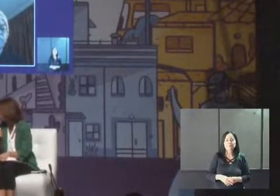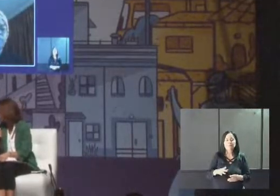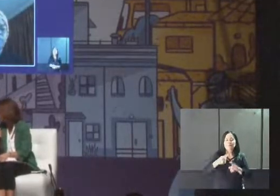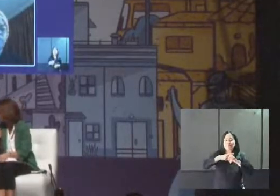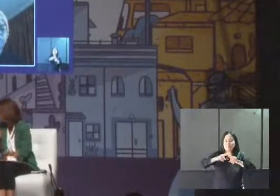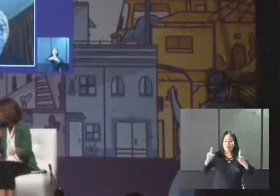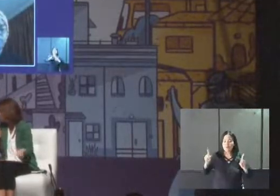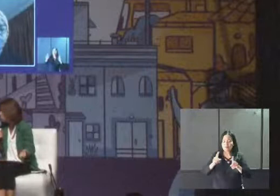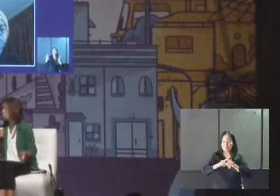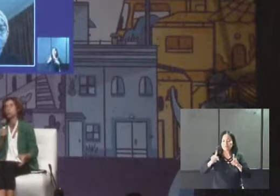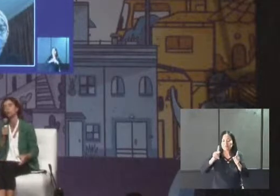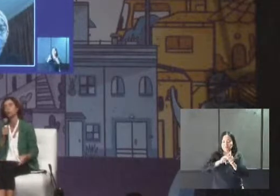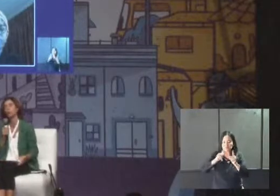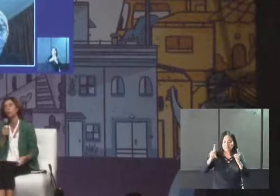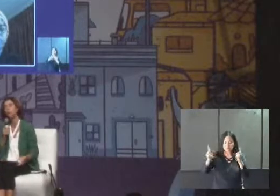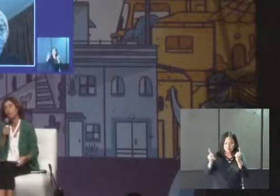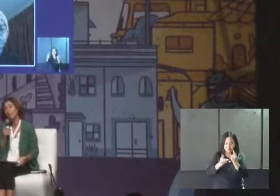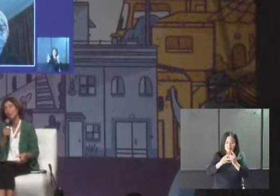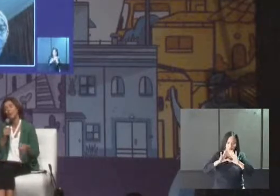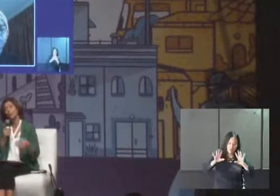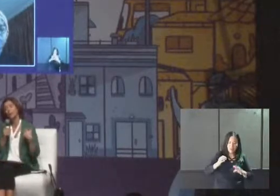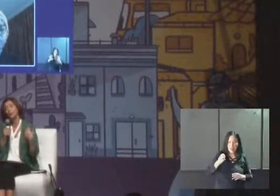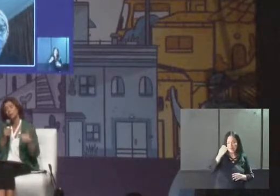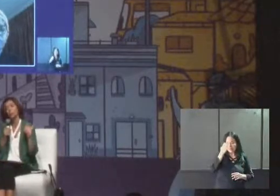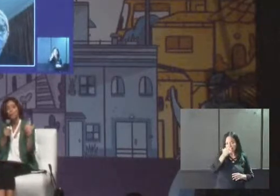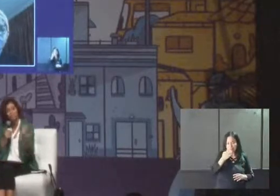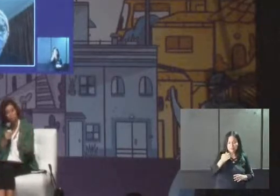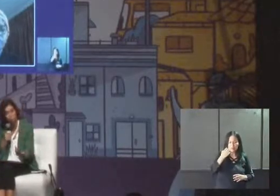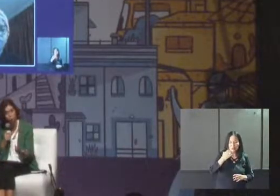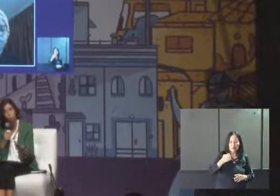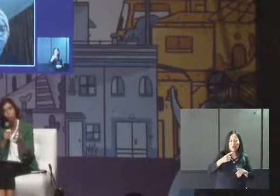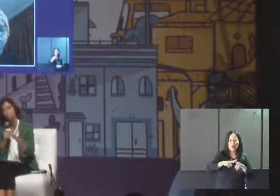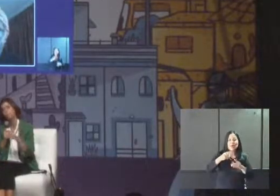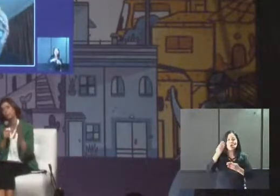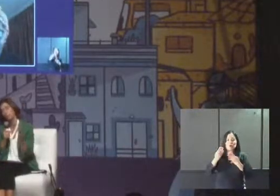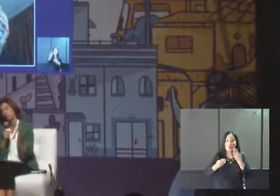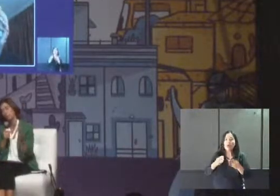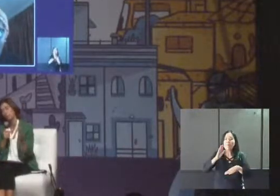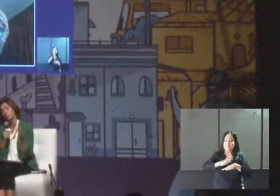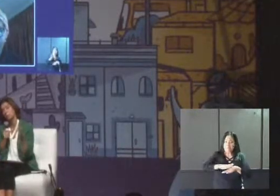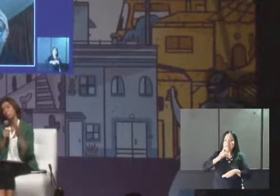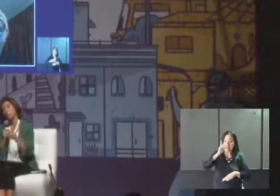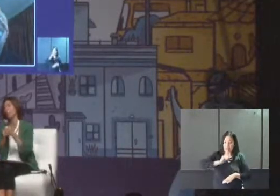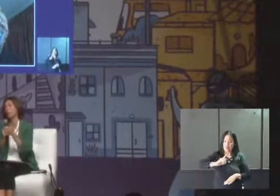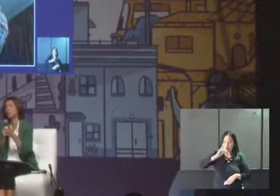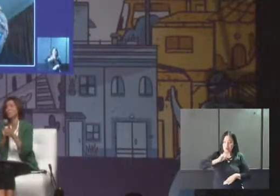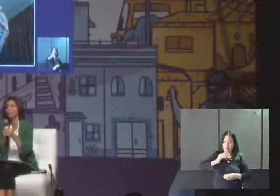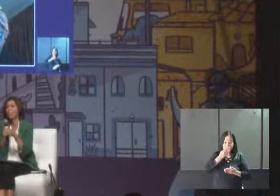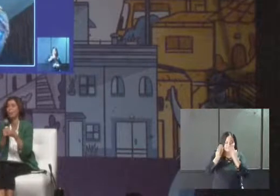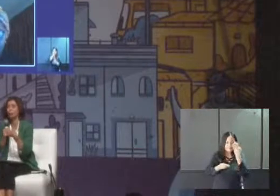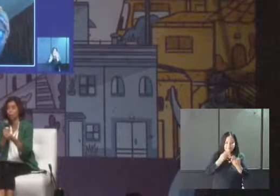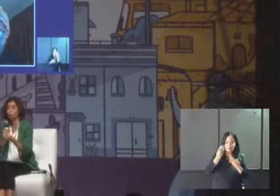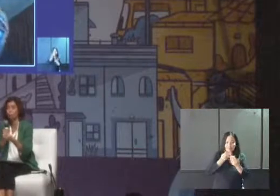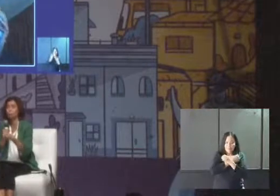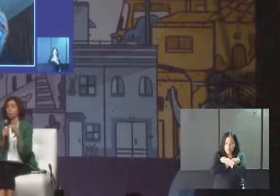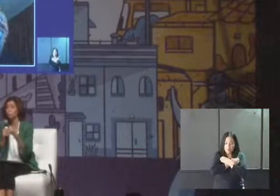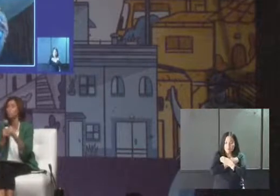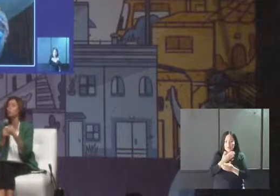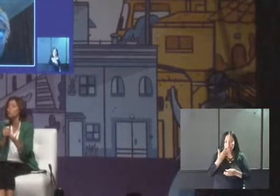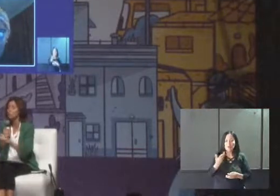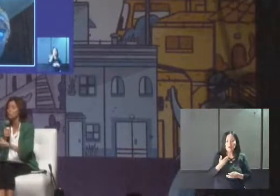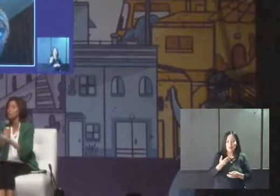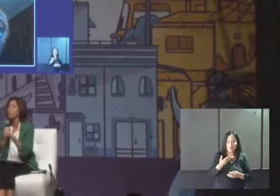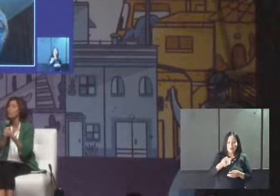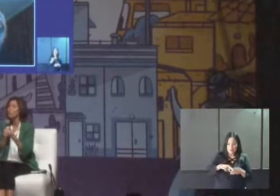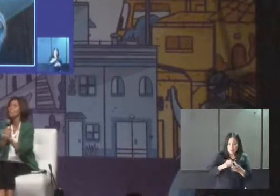of evidence in all the countries and cities where we've conducted studies that the care burden was increased for women during the pandemic, but it's not